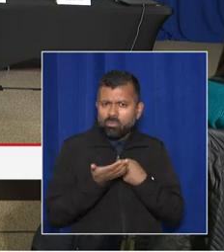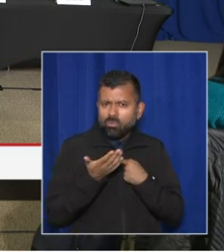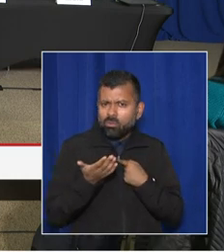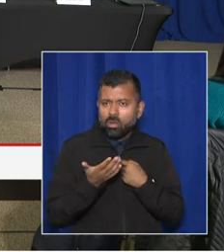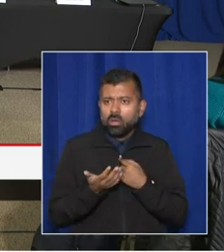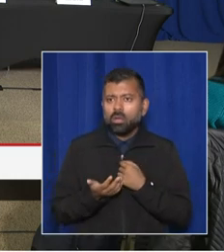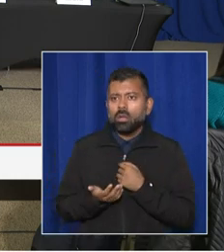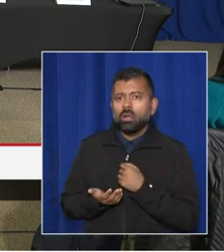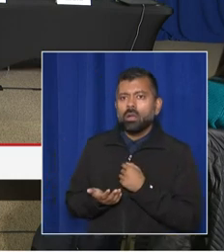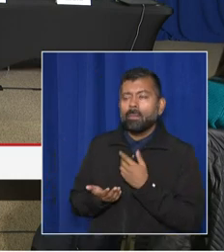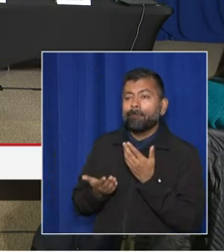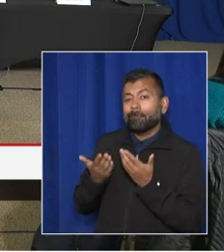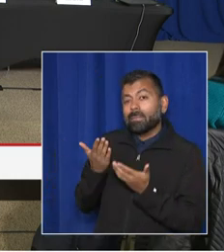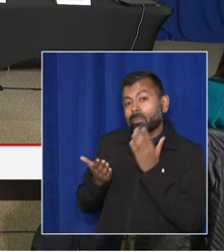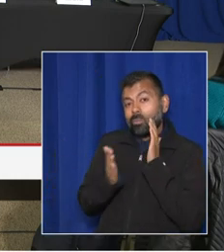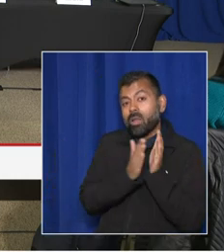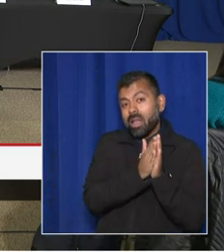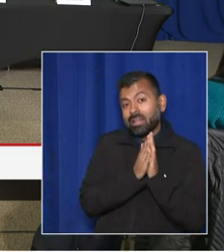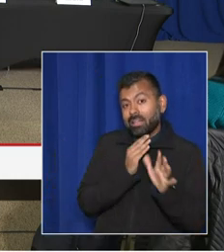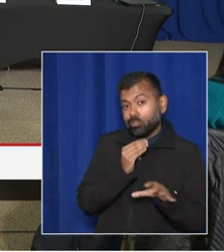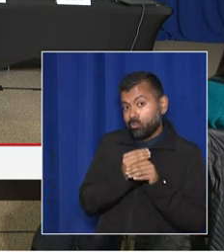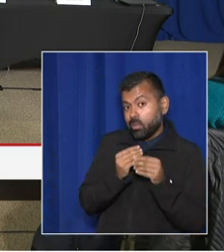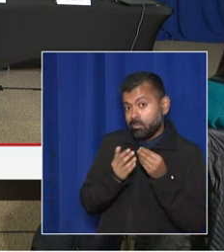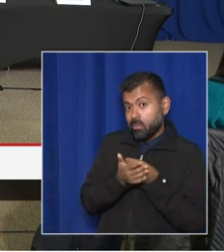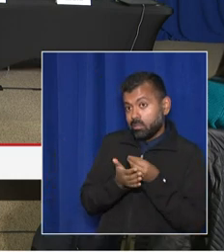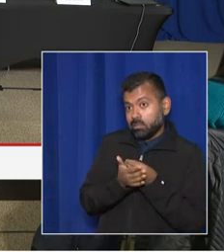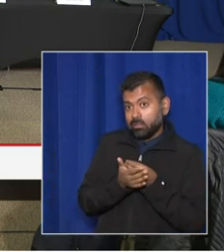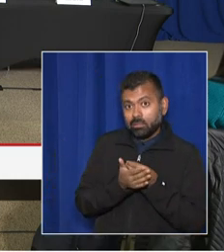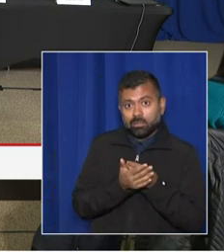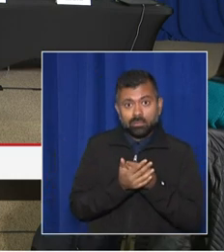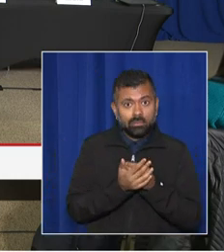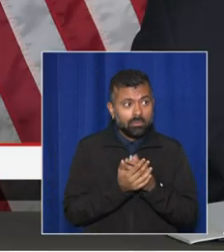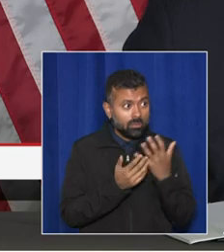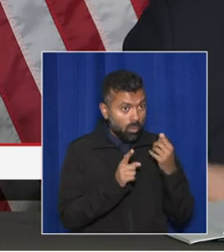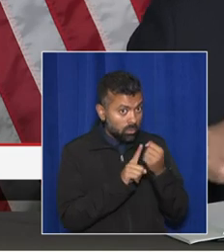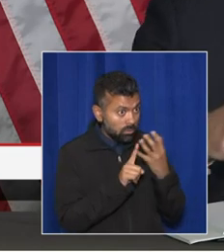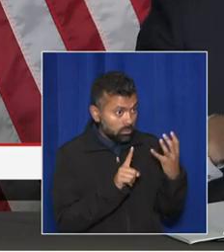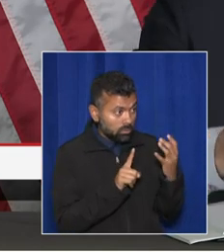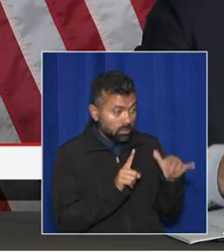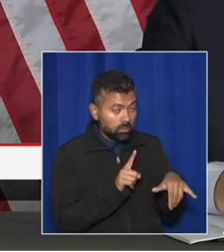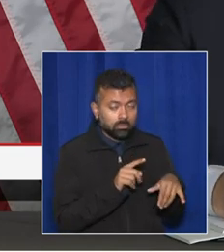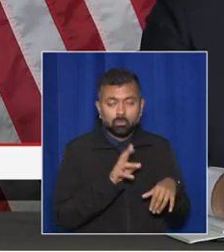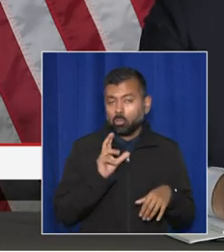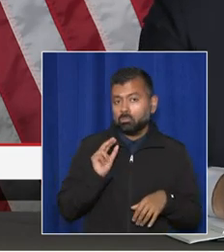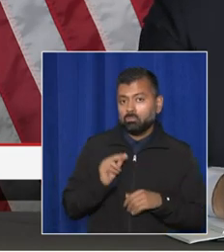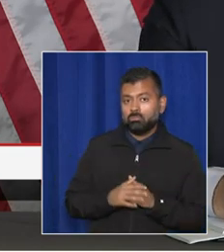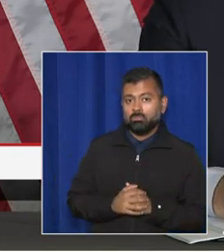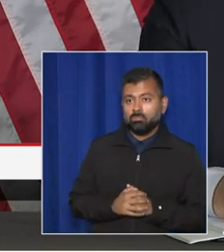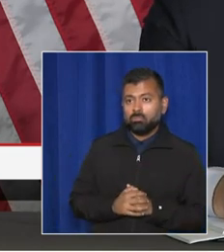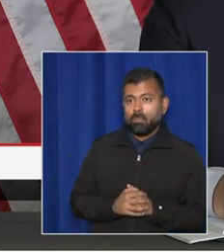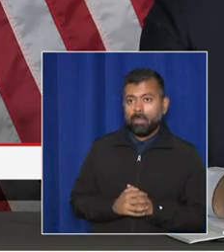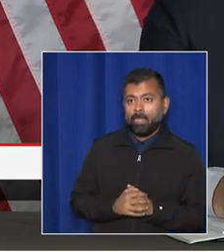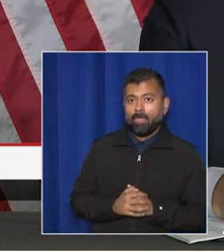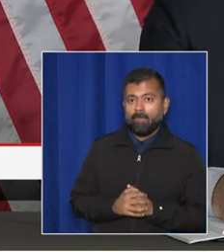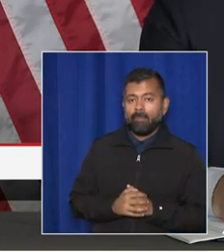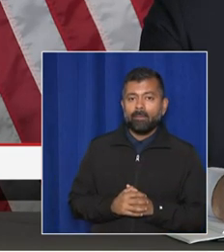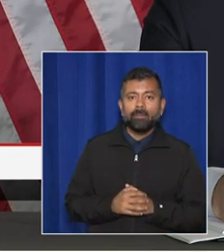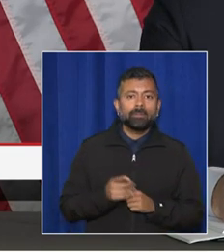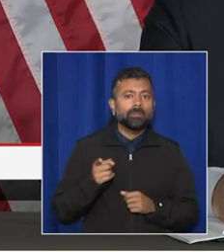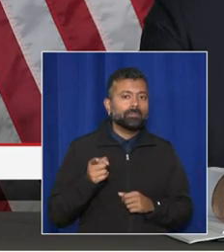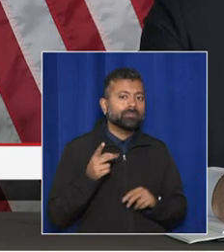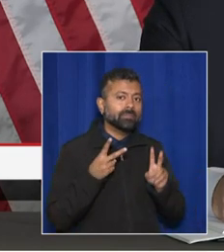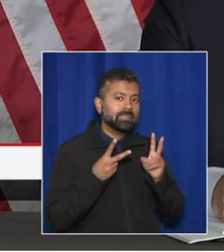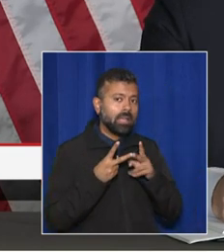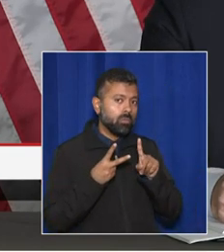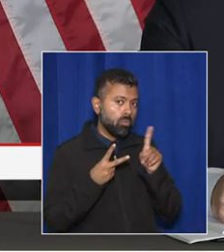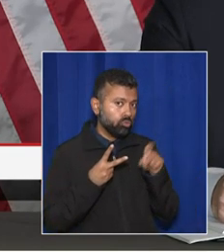Do you care to elaborate on that, Al? No. My second question is about your comments on Black Lives Matter Plaza yesterday. Is